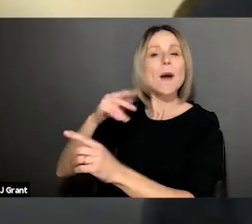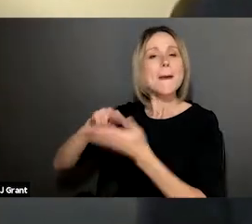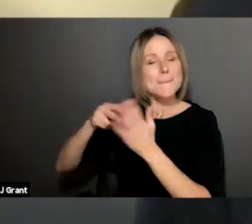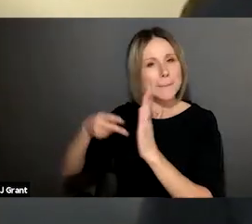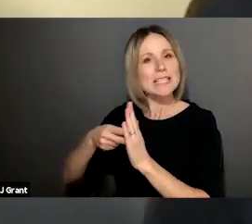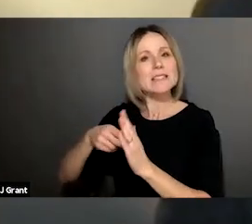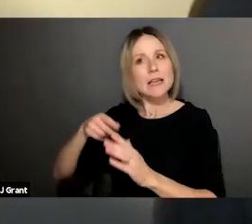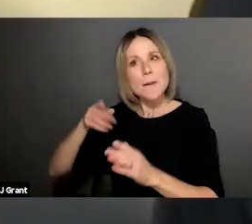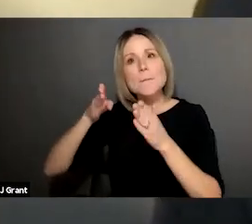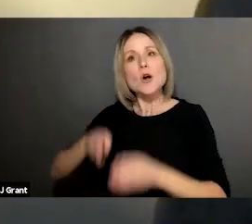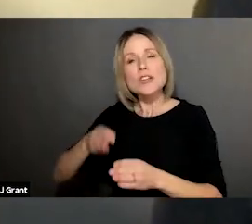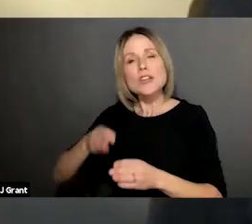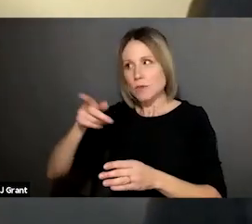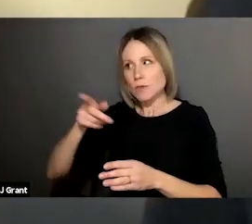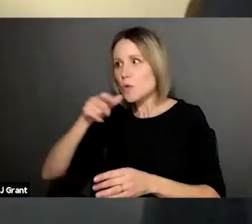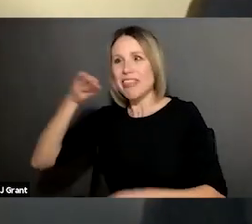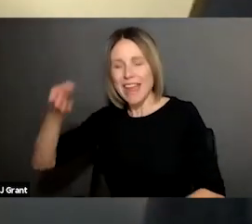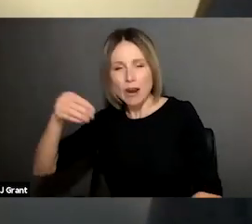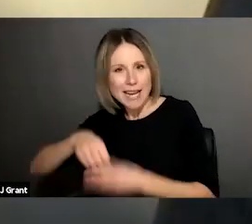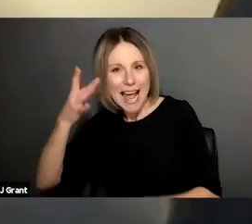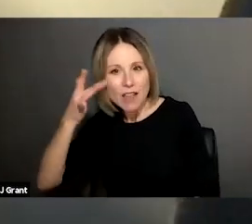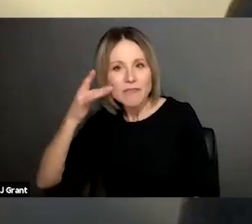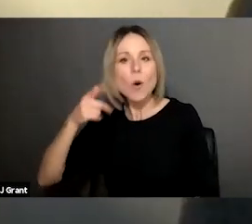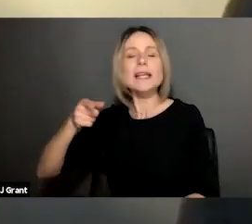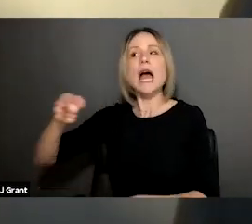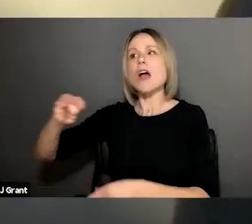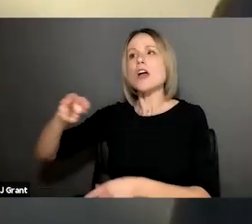empathetic Californian point of view, not as an outsider.